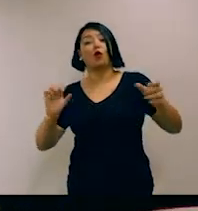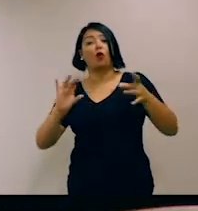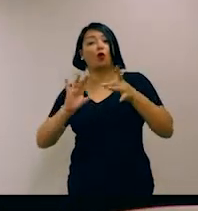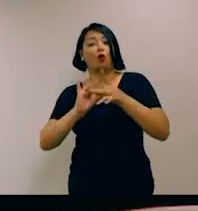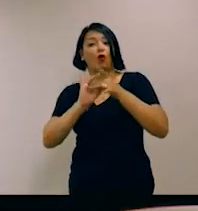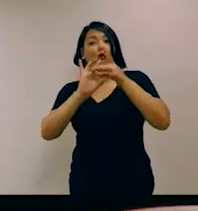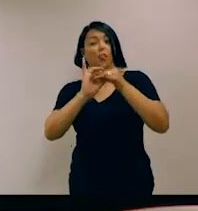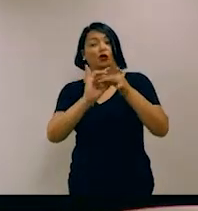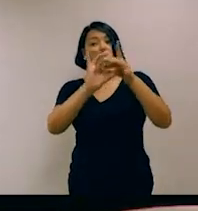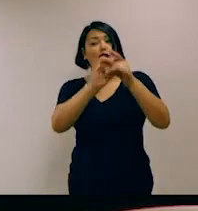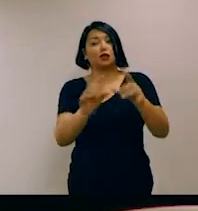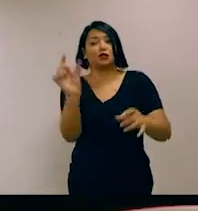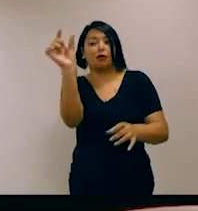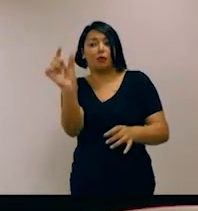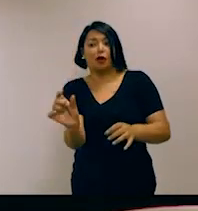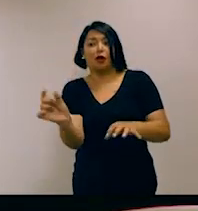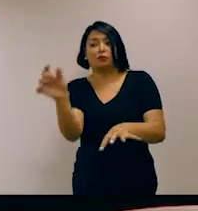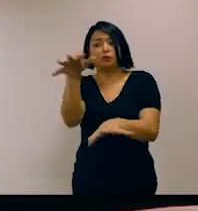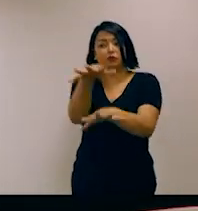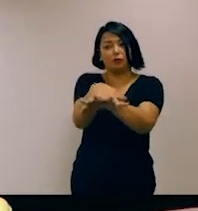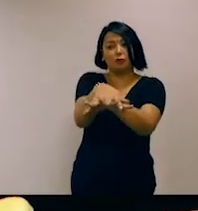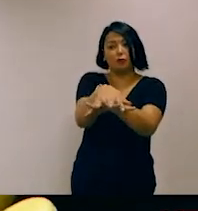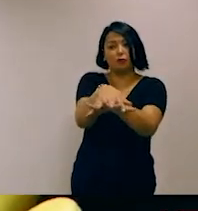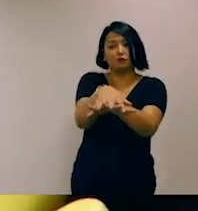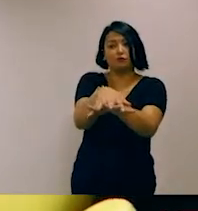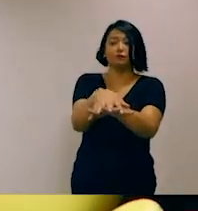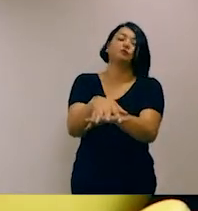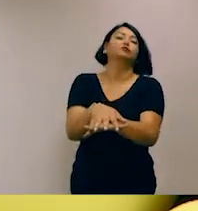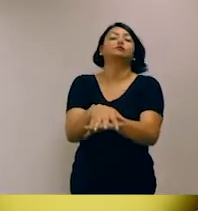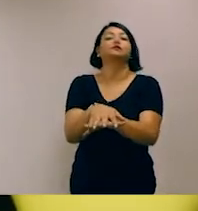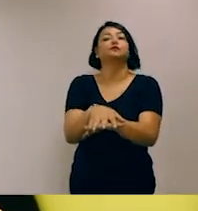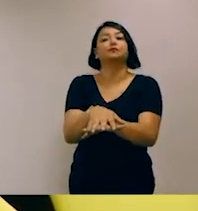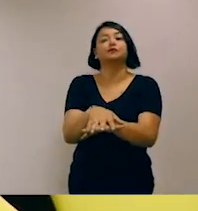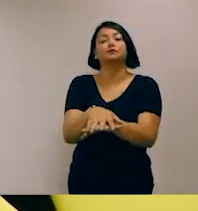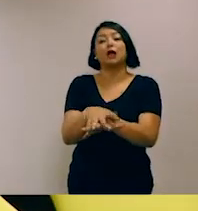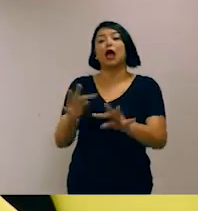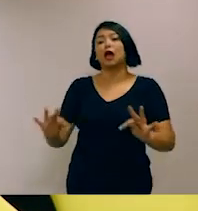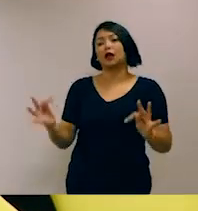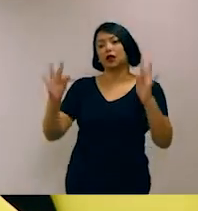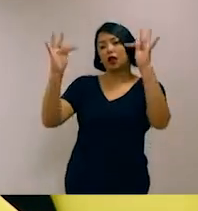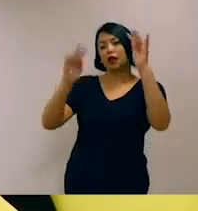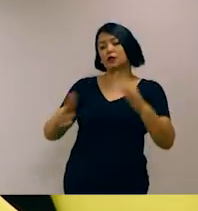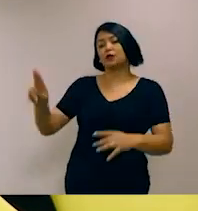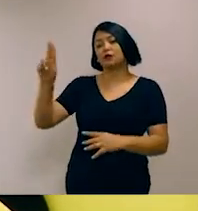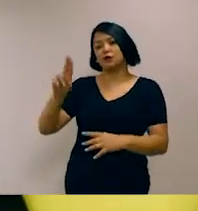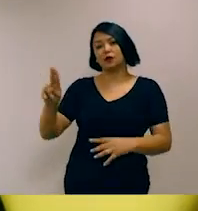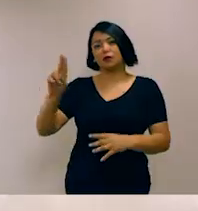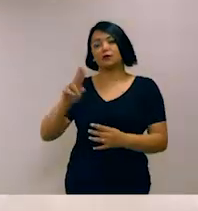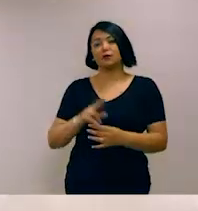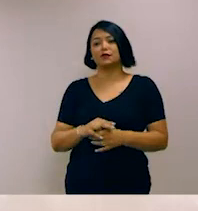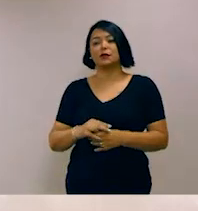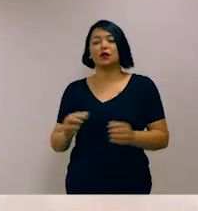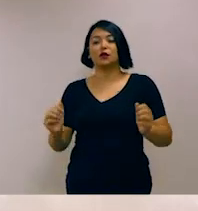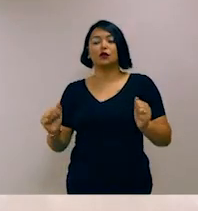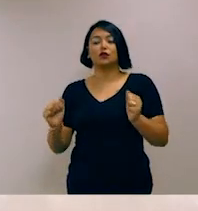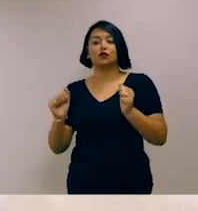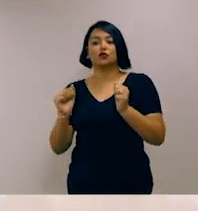above all, the context in which the terms are inserted. So, the technique that we